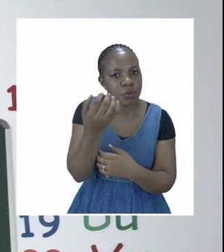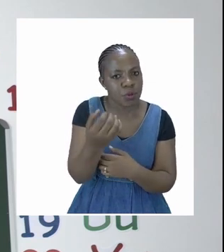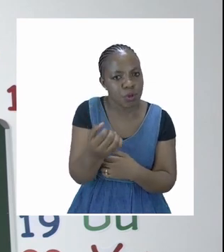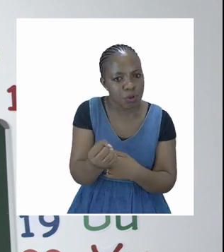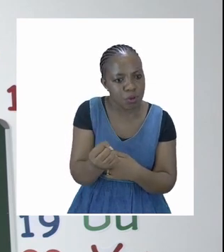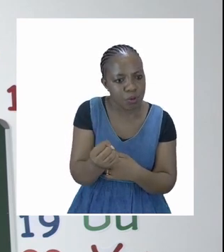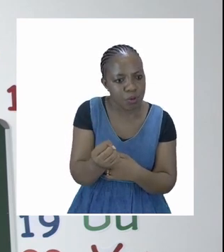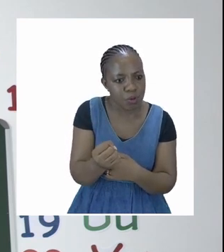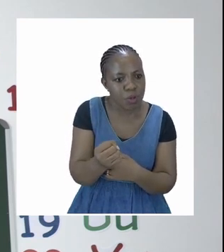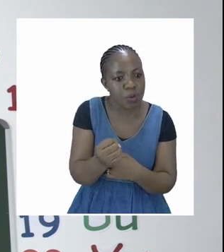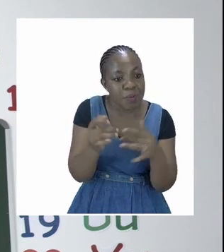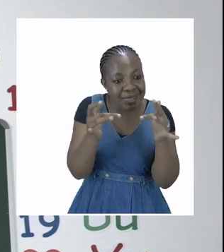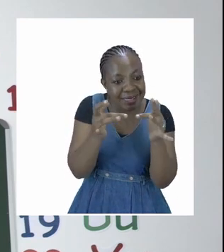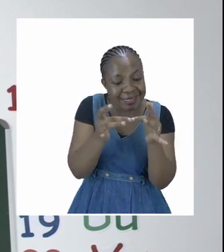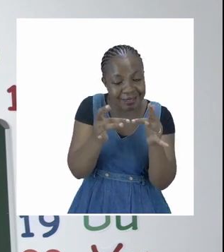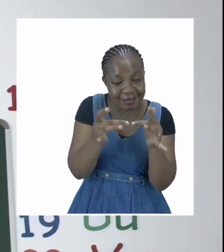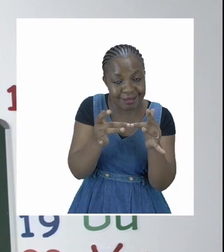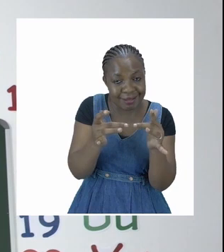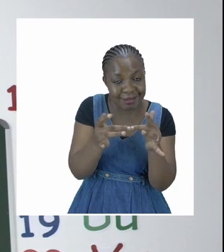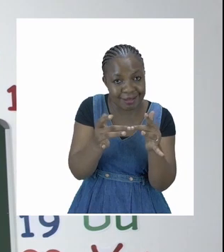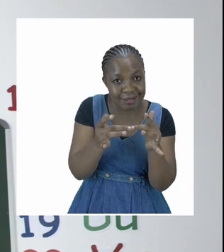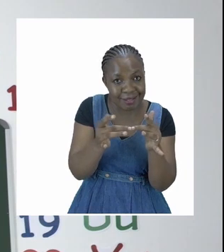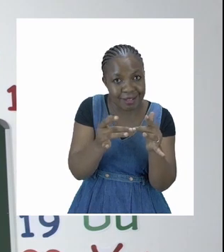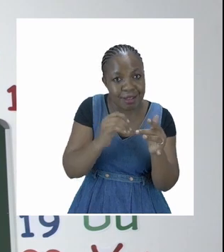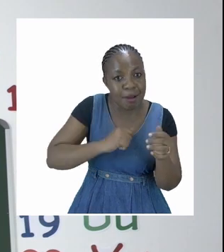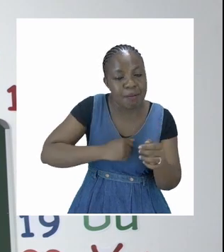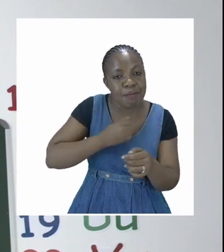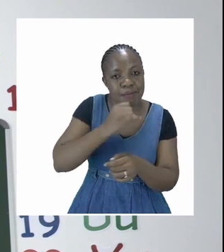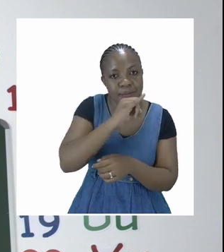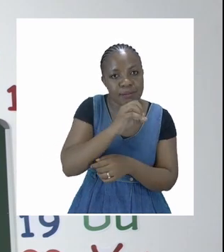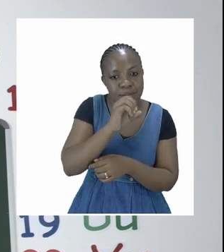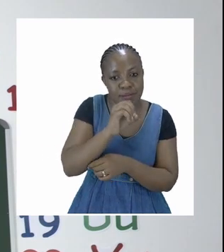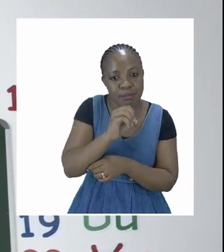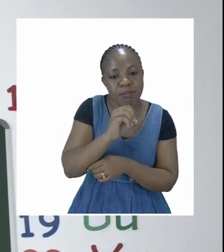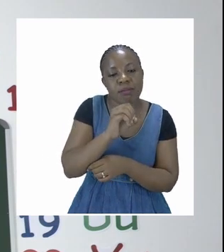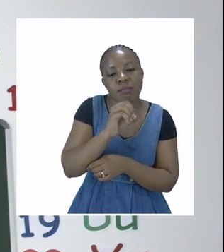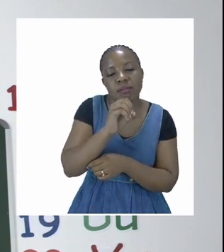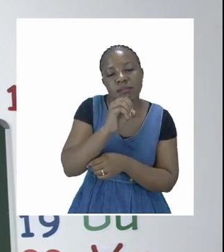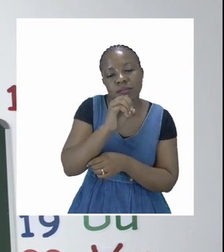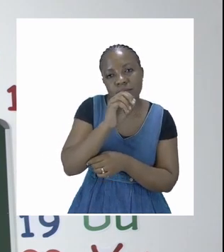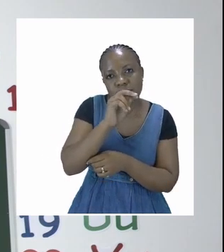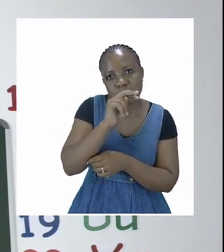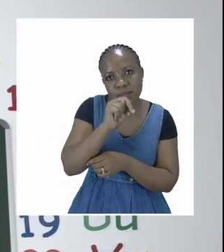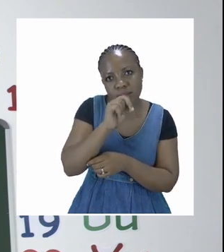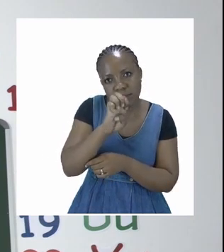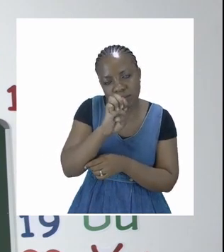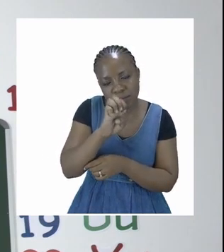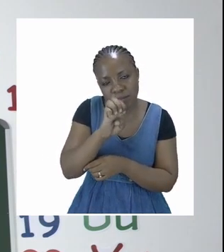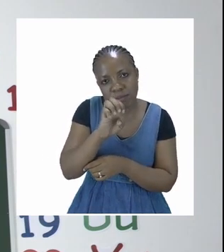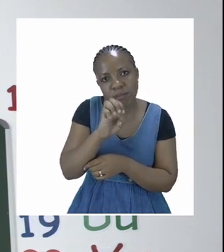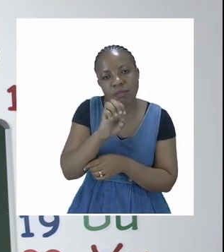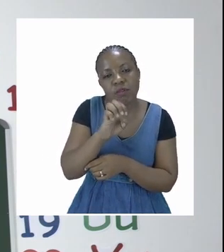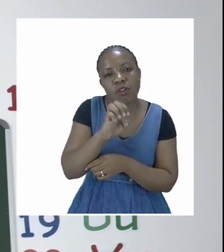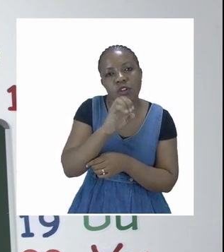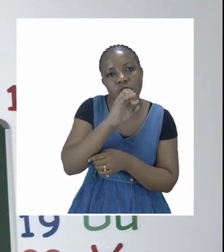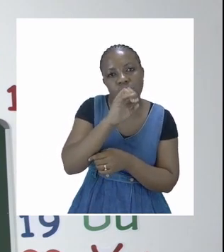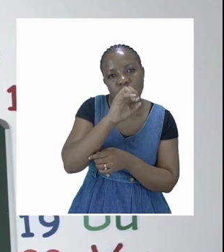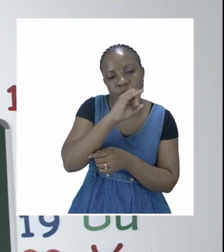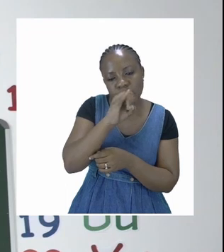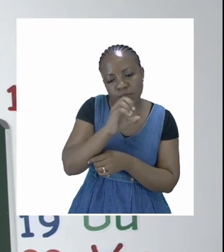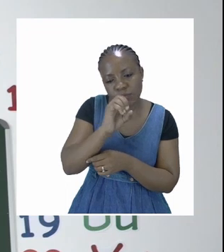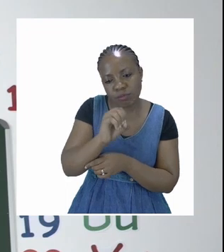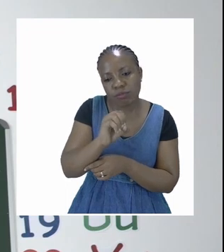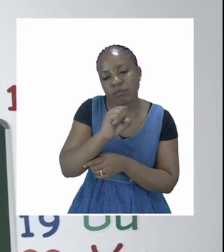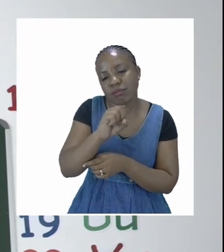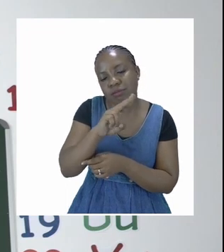our online platforms, MyZone and Zoshi Facebook pages, and in addition,